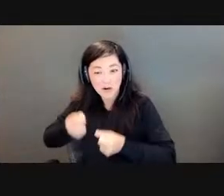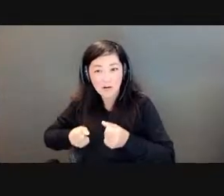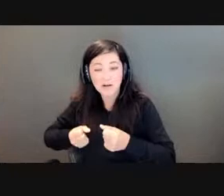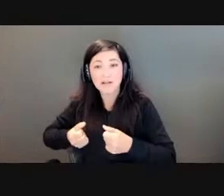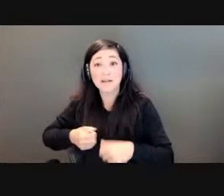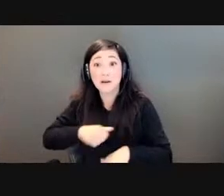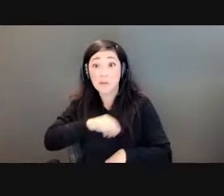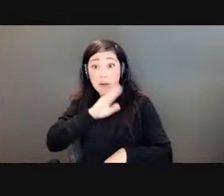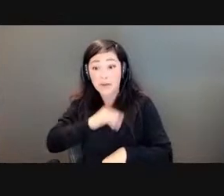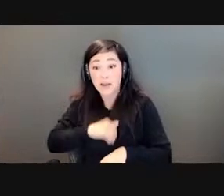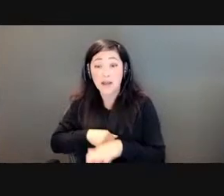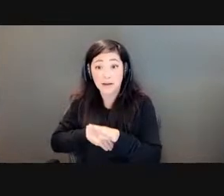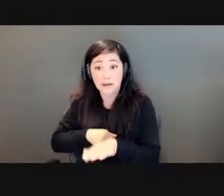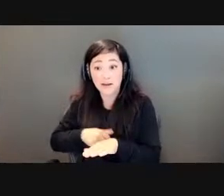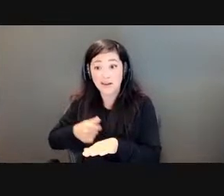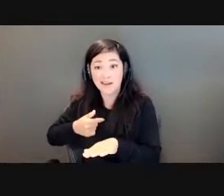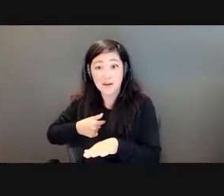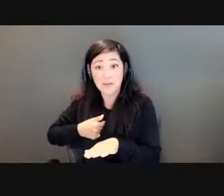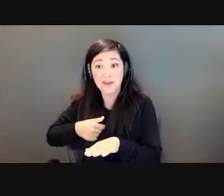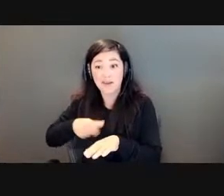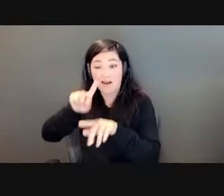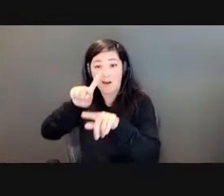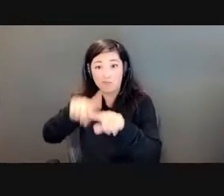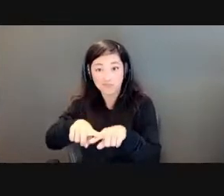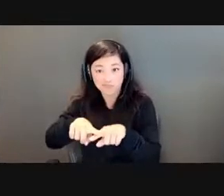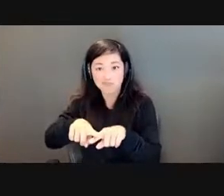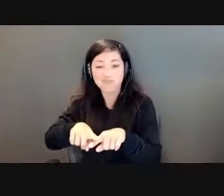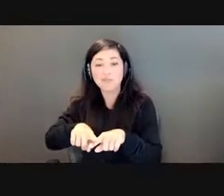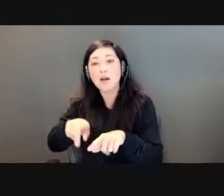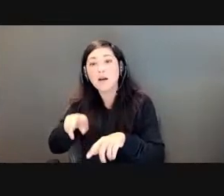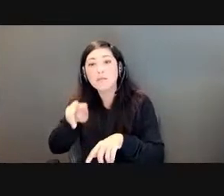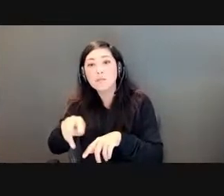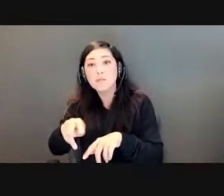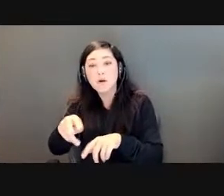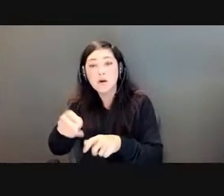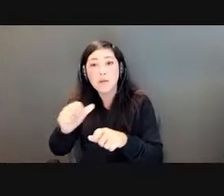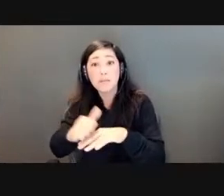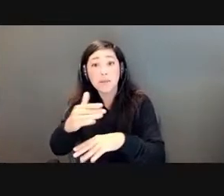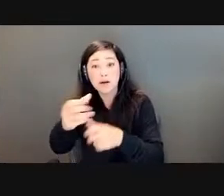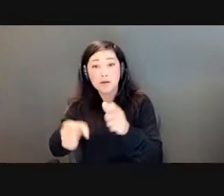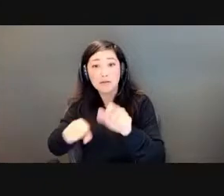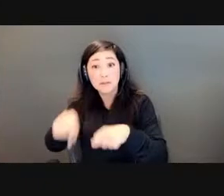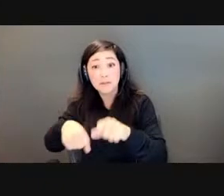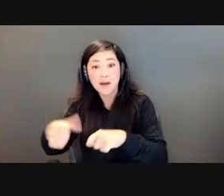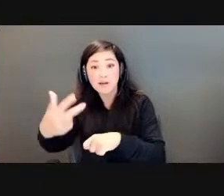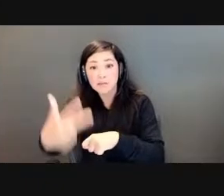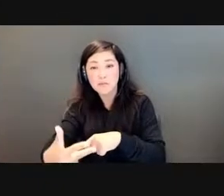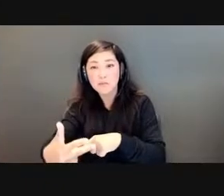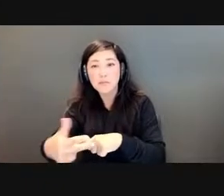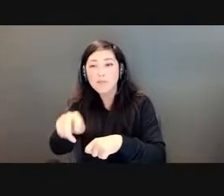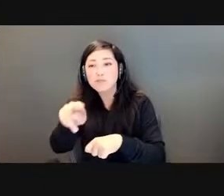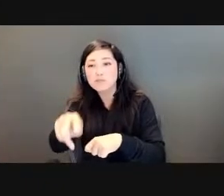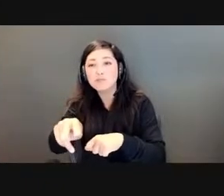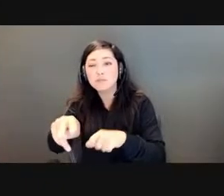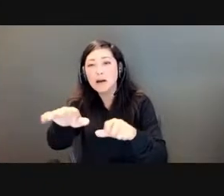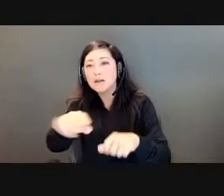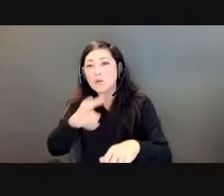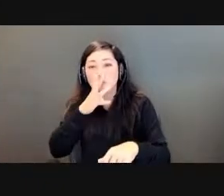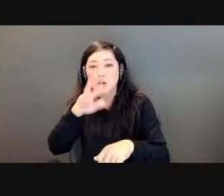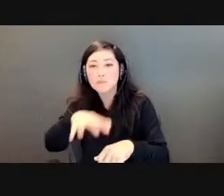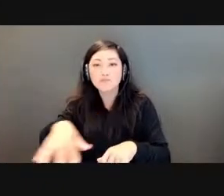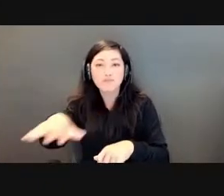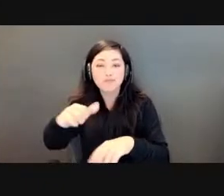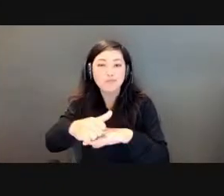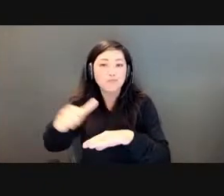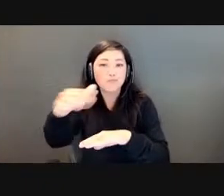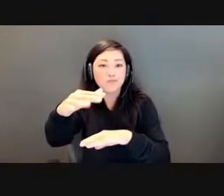the bed, my mountain bike beyond the seat, and then the landscape of a calm lake and mountains in the background.